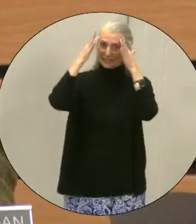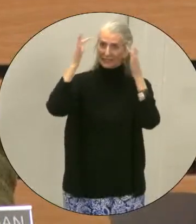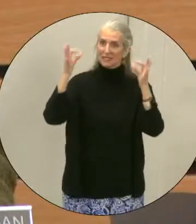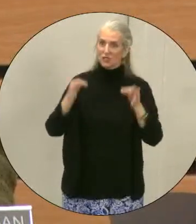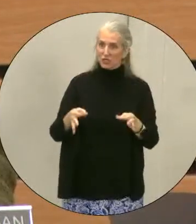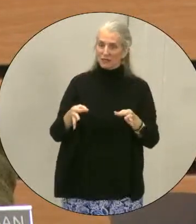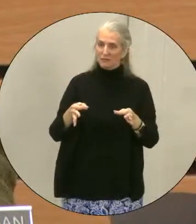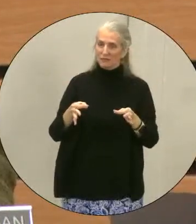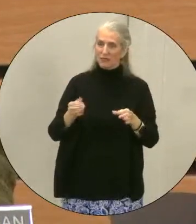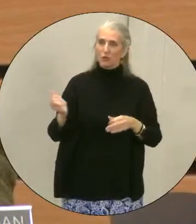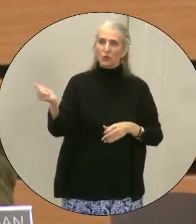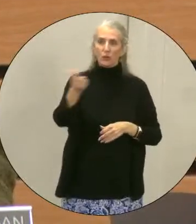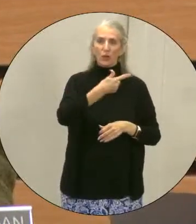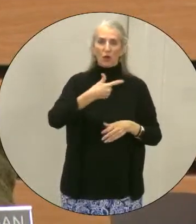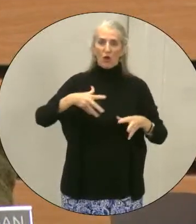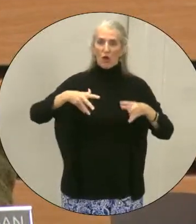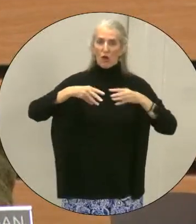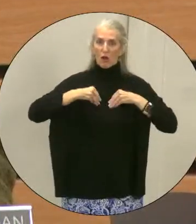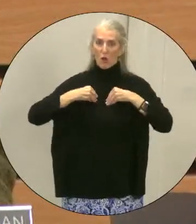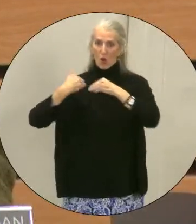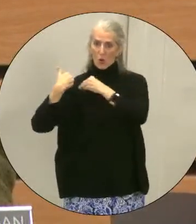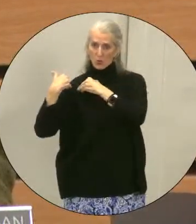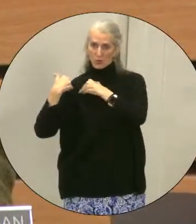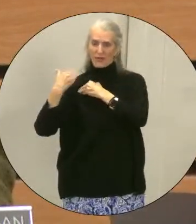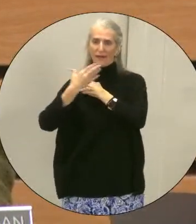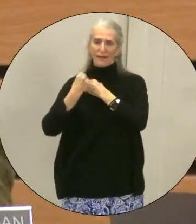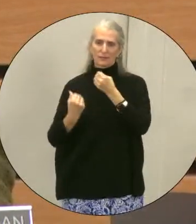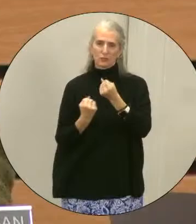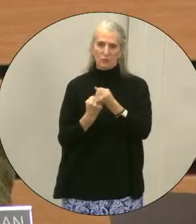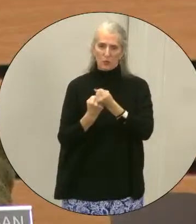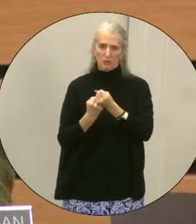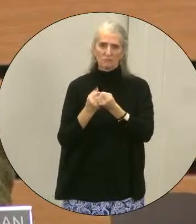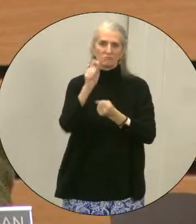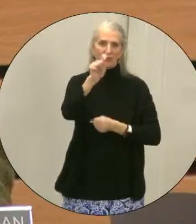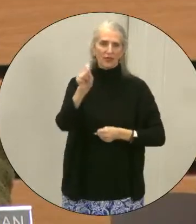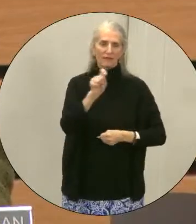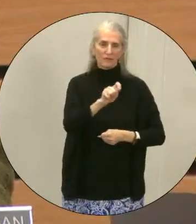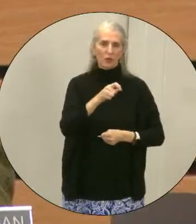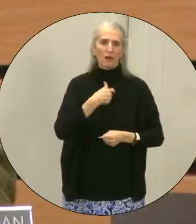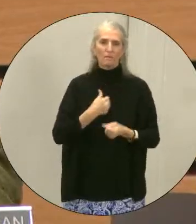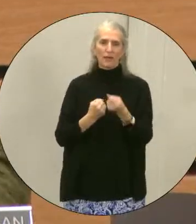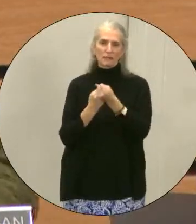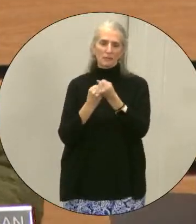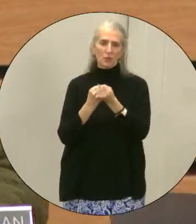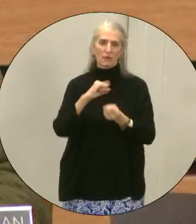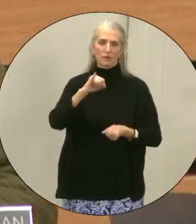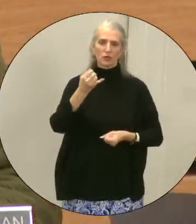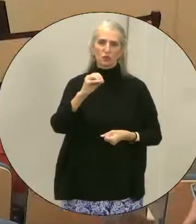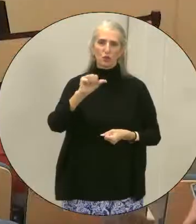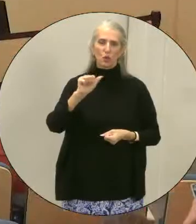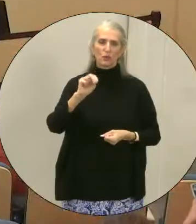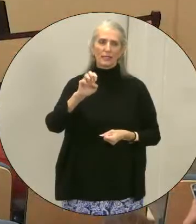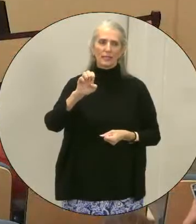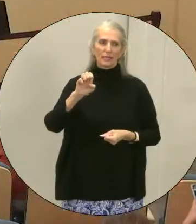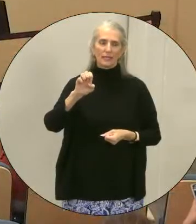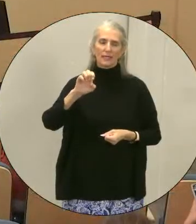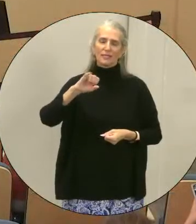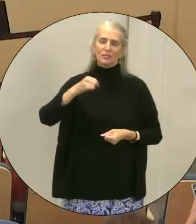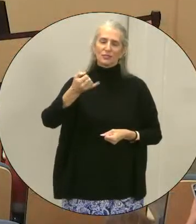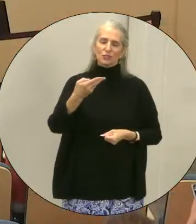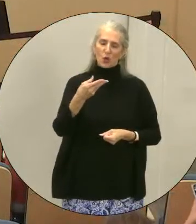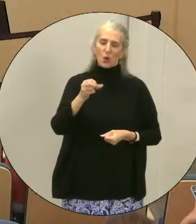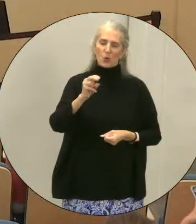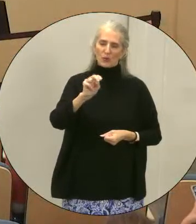that we will all own and support. And so therefore, I would put my support for Joan Ebert. Thank you.